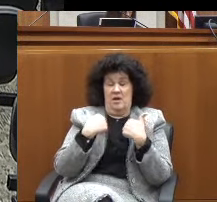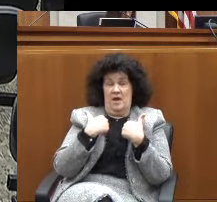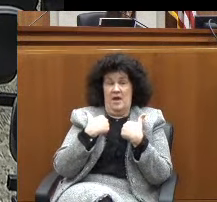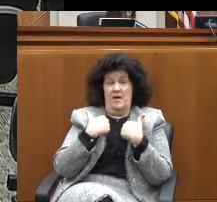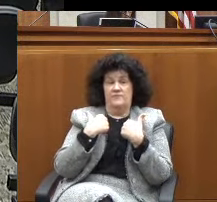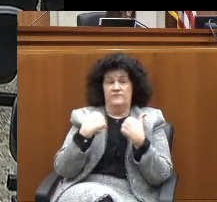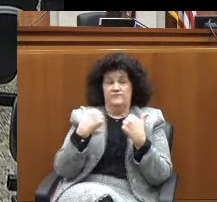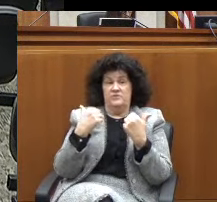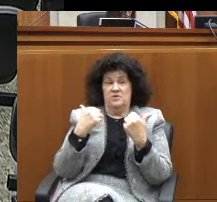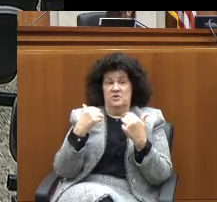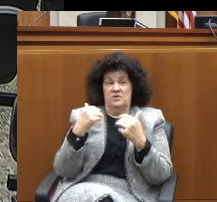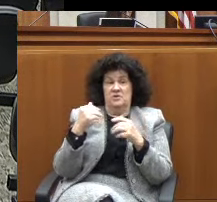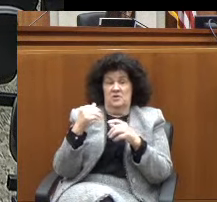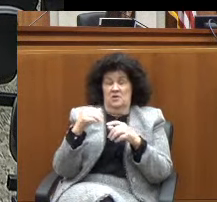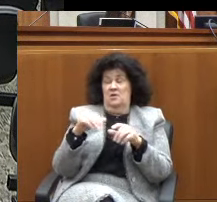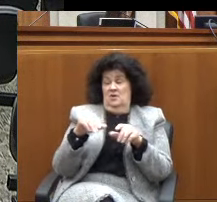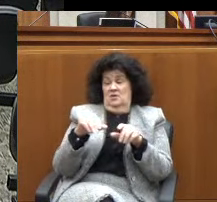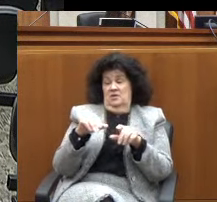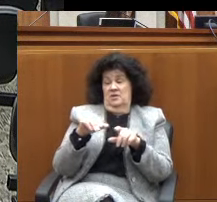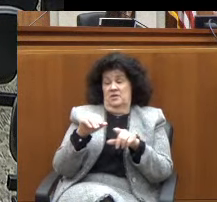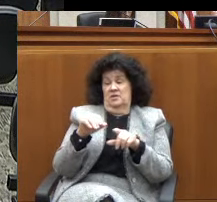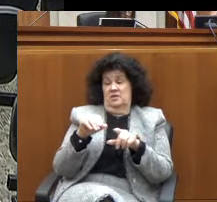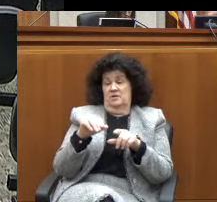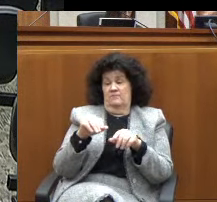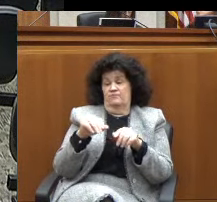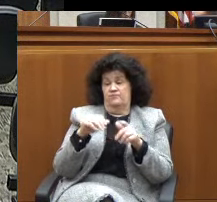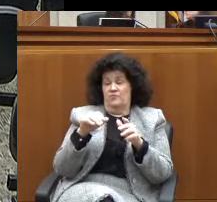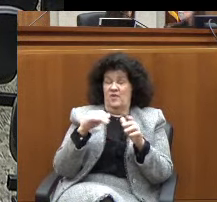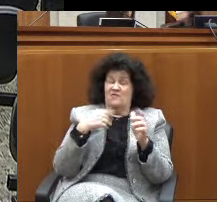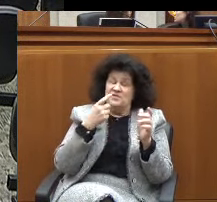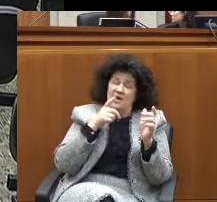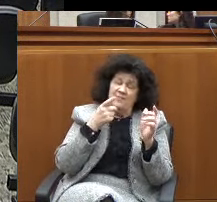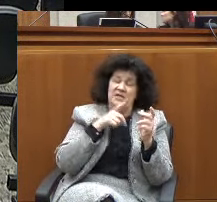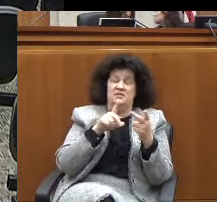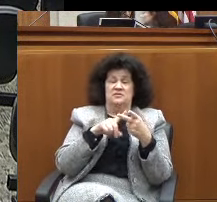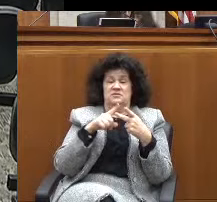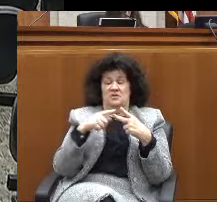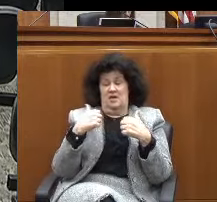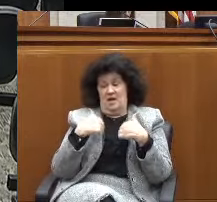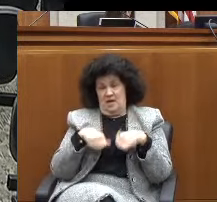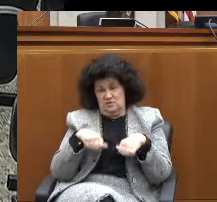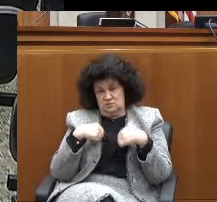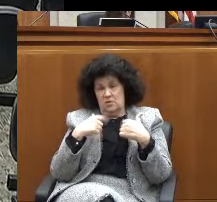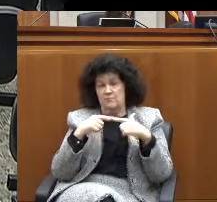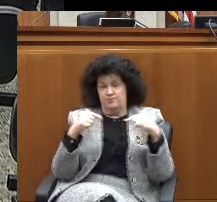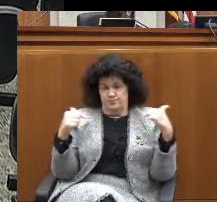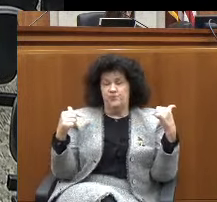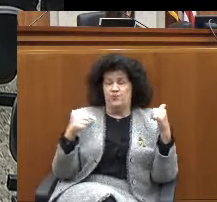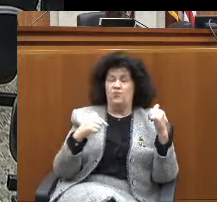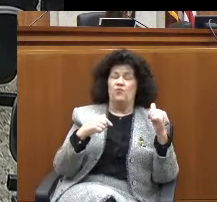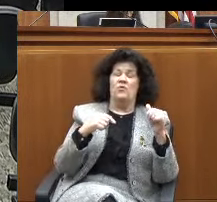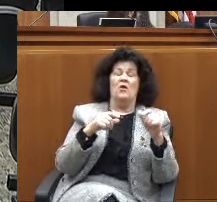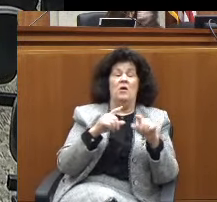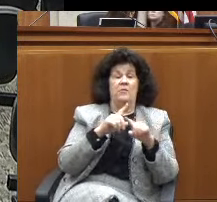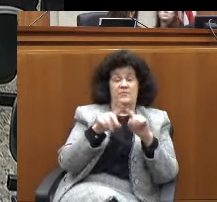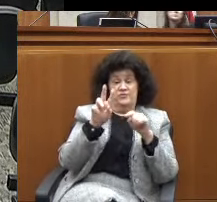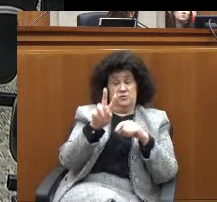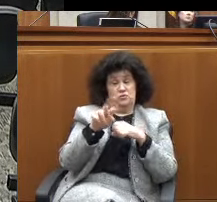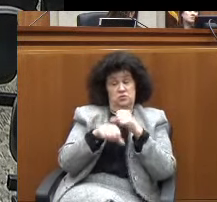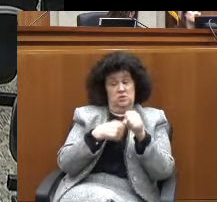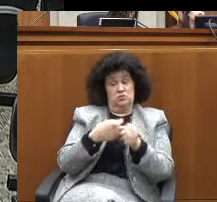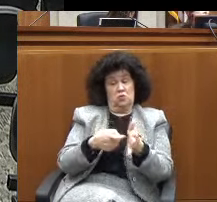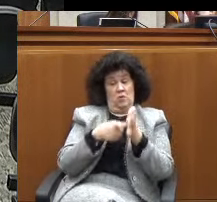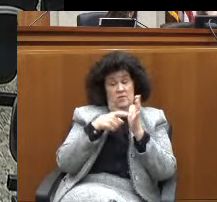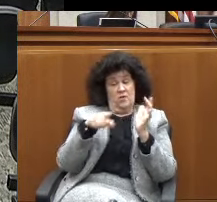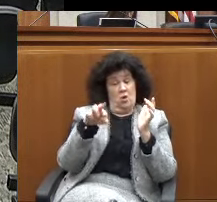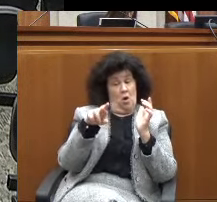type situations, as discussed before, with diabetes, asthma, etc. However, the 2-year requirement only requires that they're an